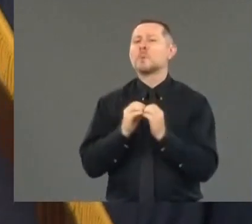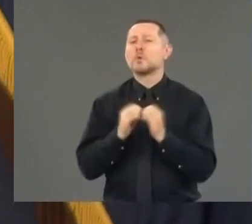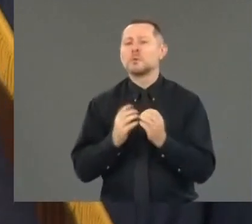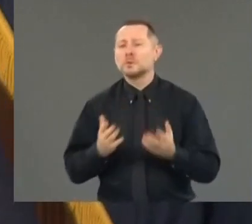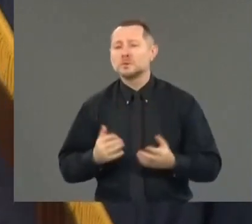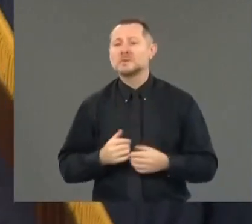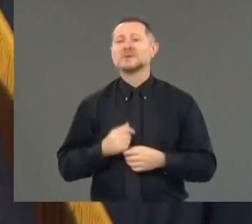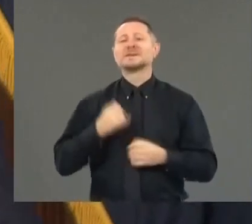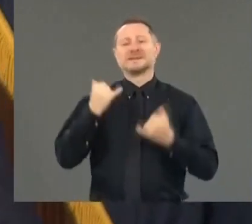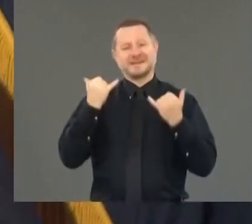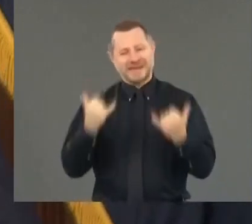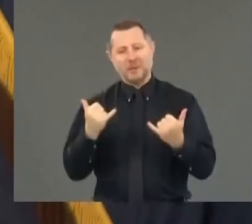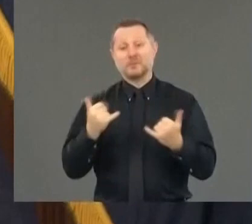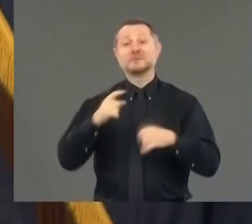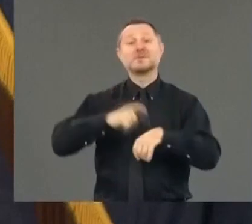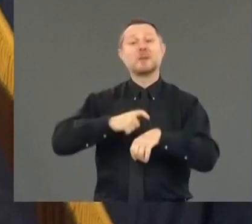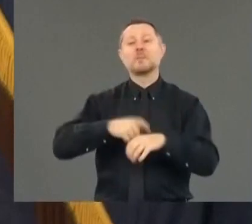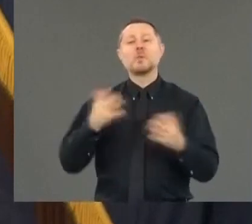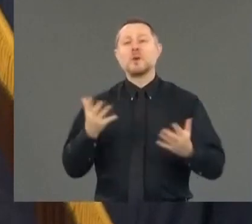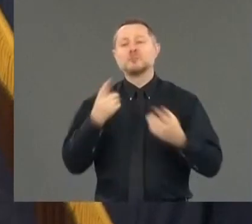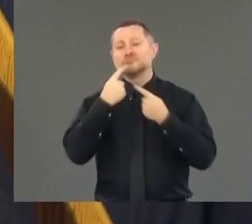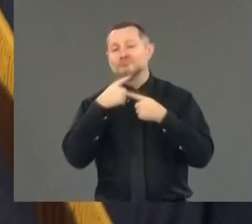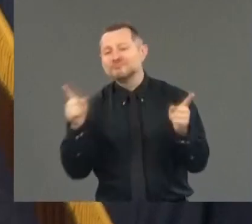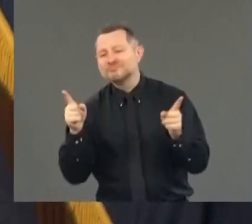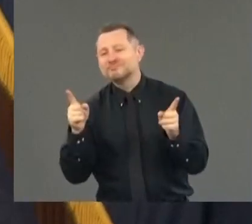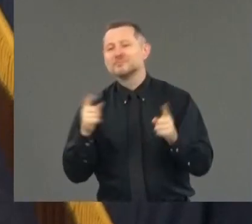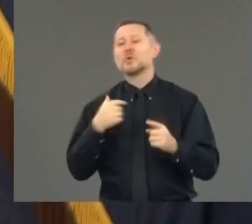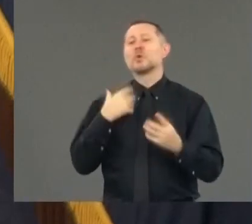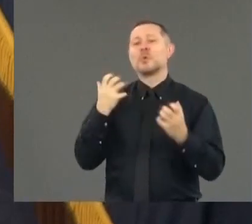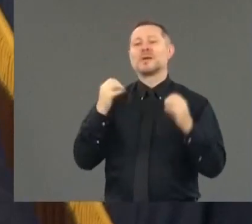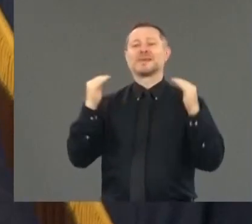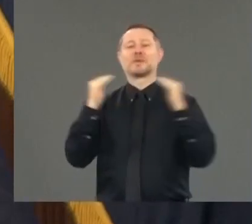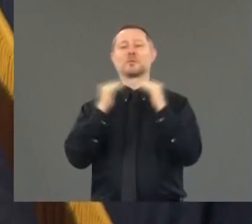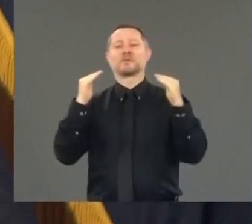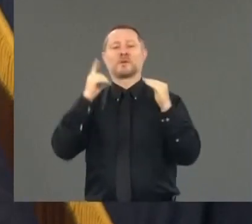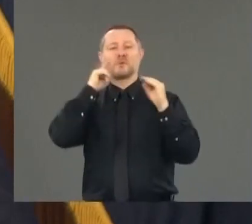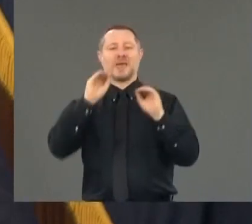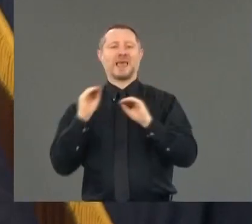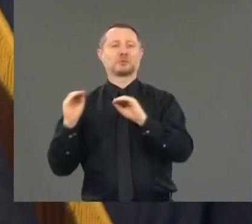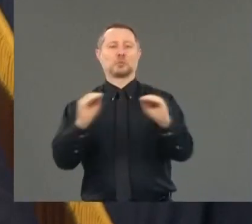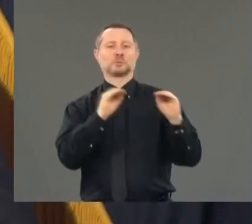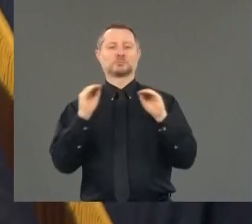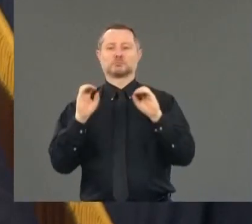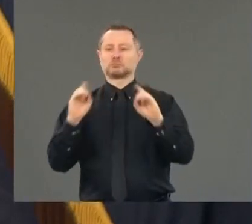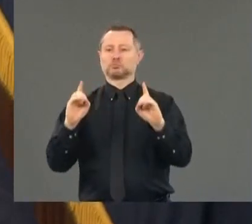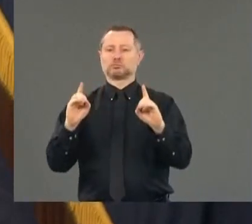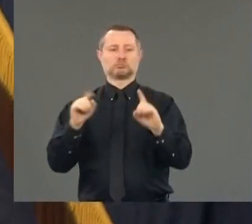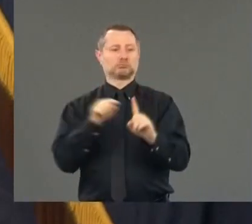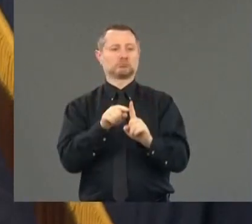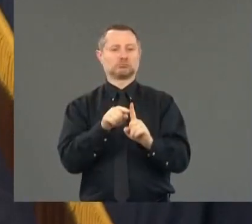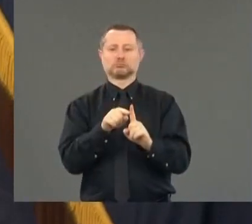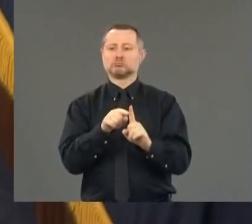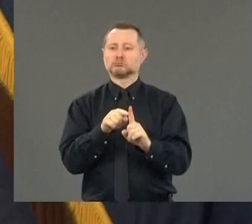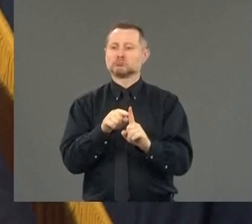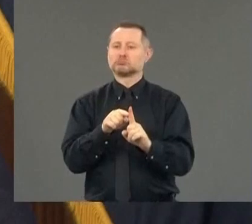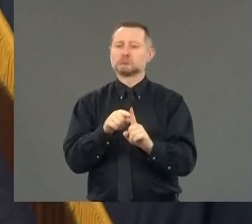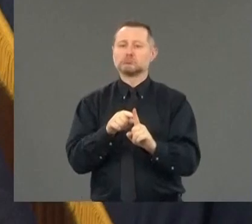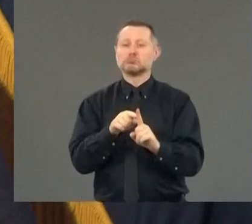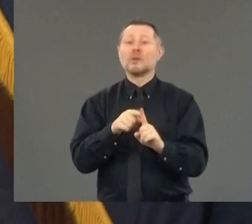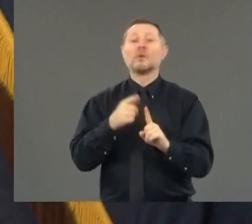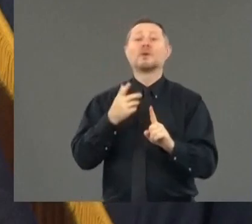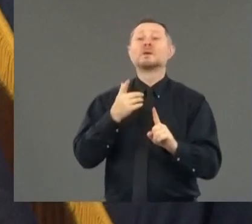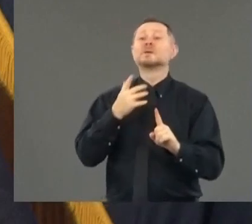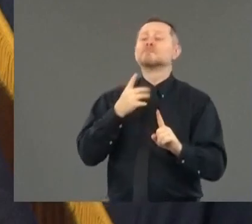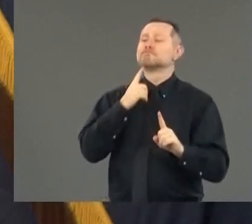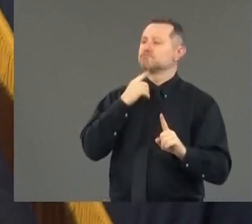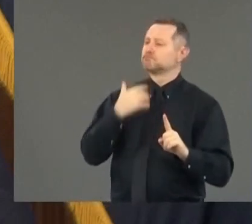is the moment to say, I want equality in education. This is ludicrous and repugnant that you